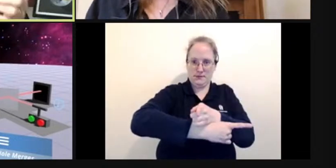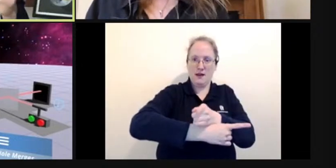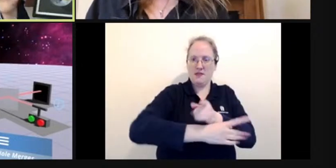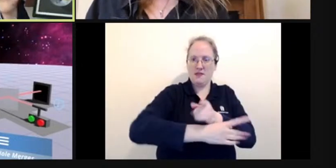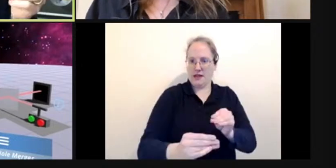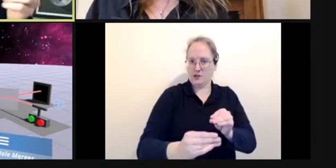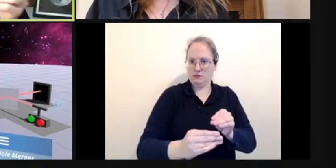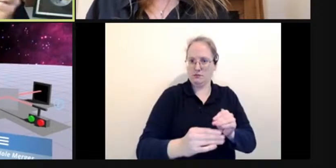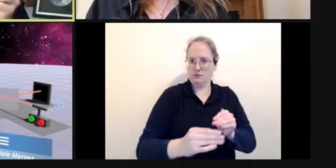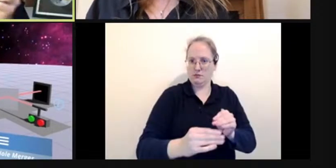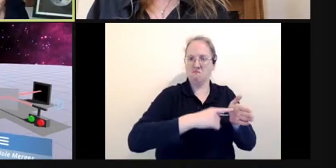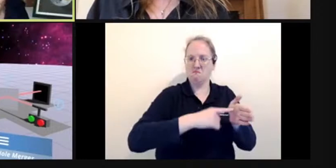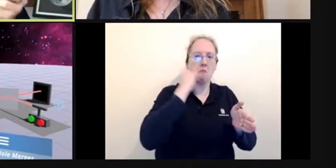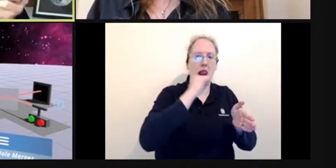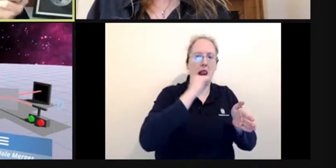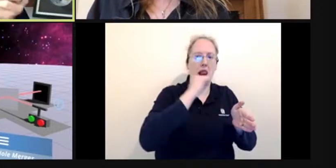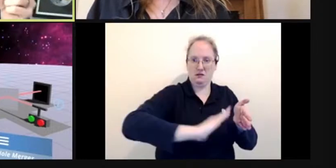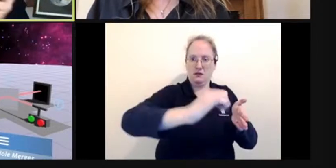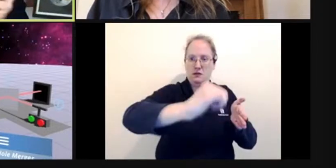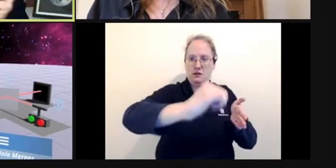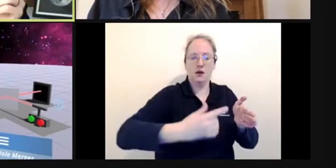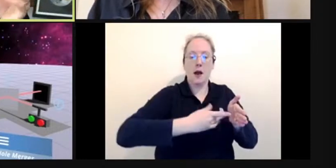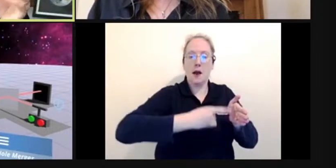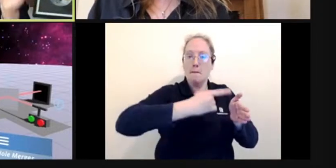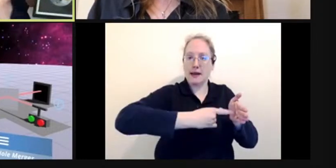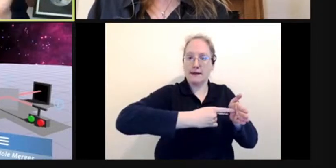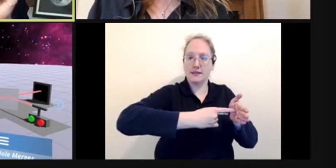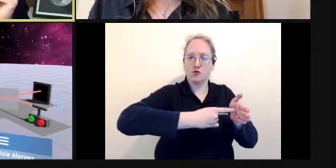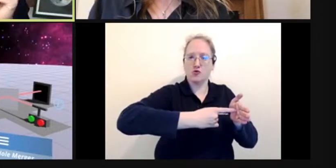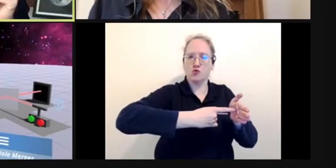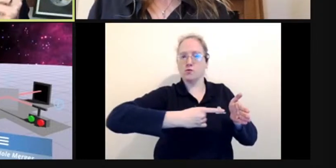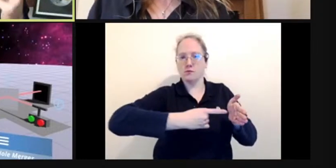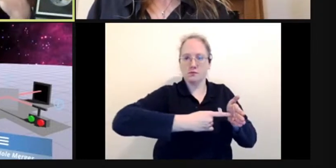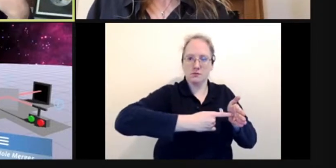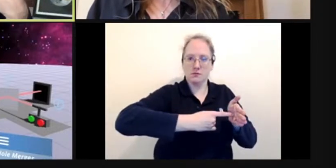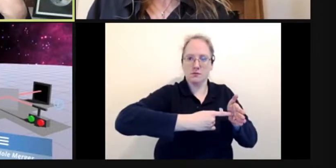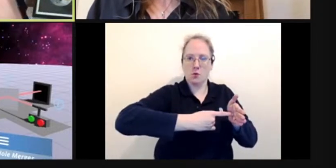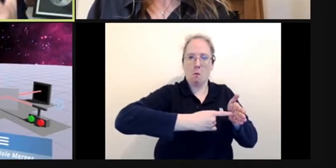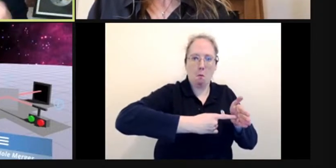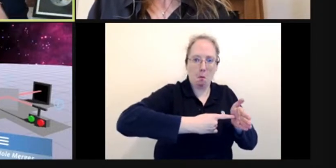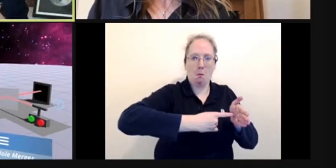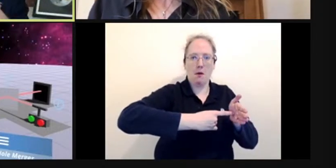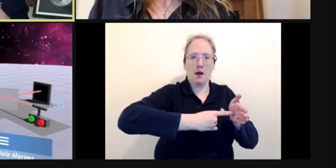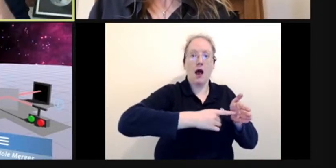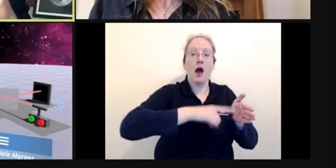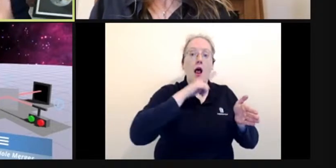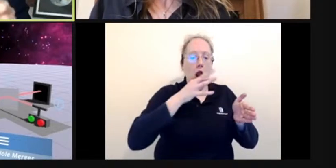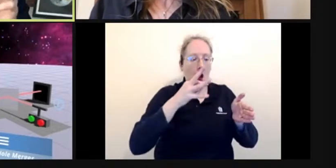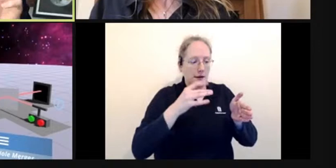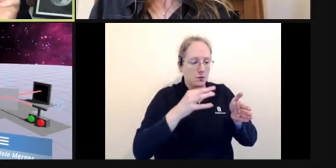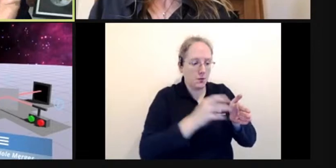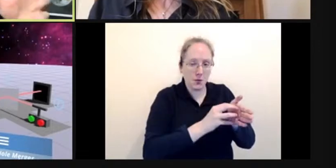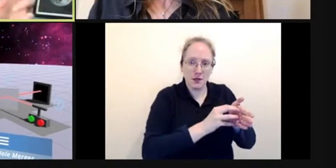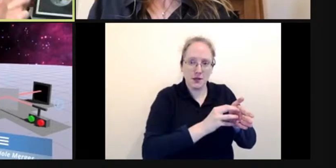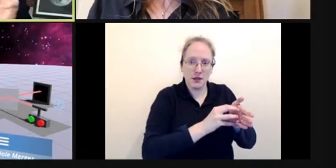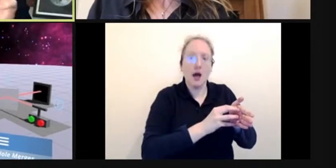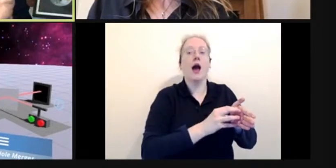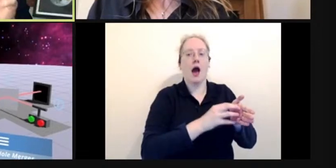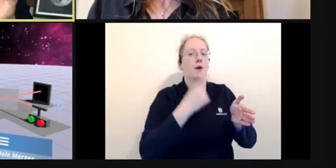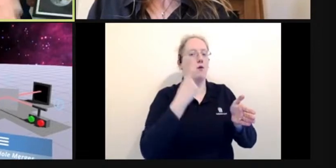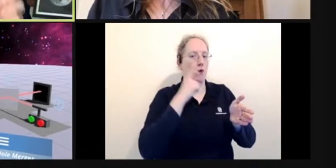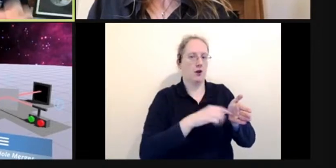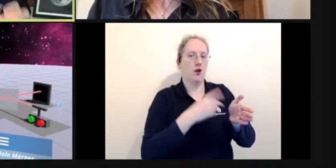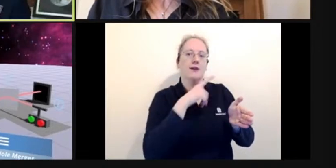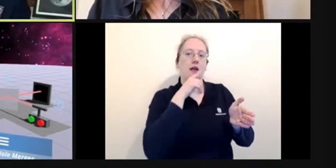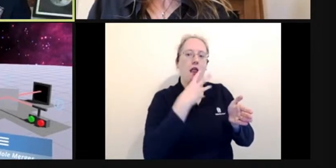screen. And when one is stretched slightly bigger than the other, a little bit of light survives, and we can pick that up. And that stretching is what